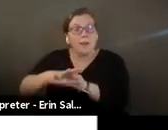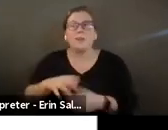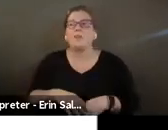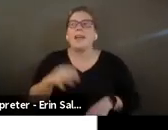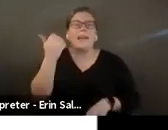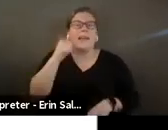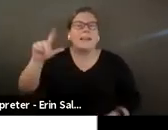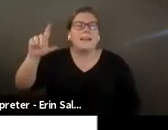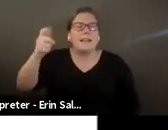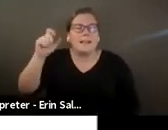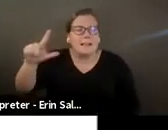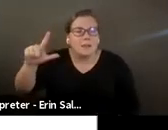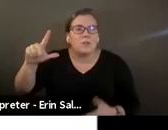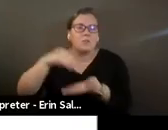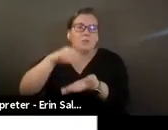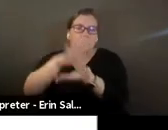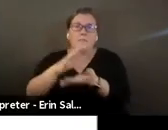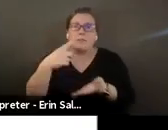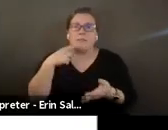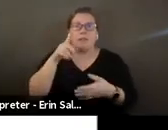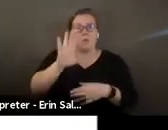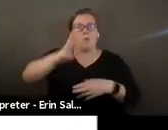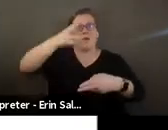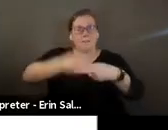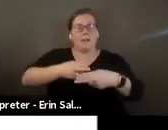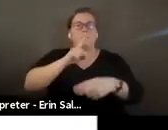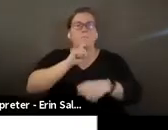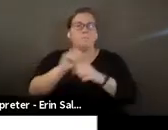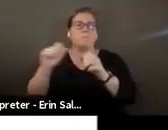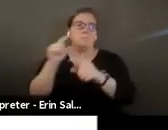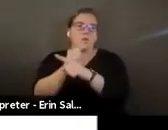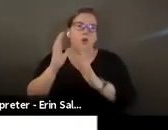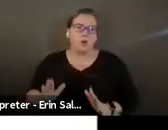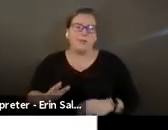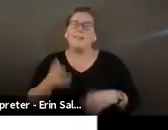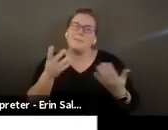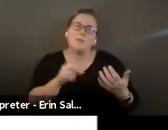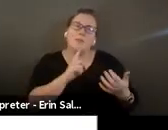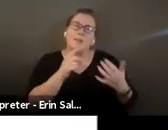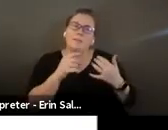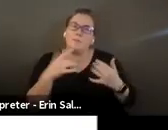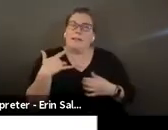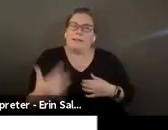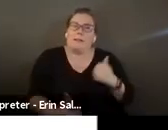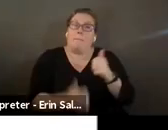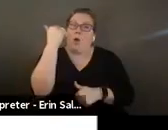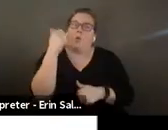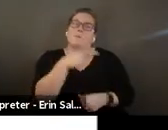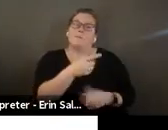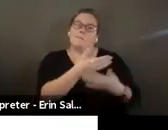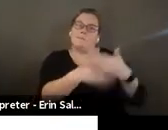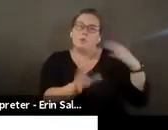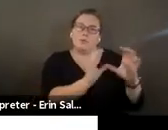guardian. We will accept that. But the most common form is a birth certificate. Next slide.